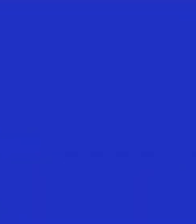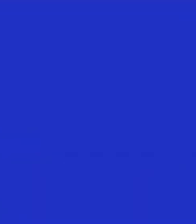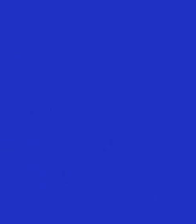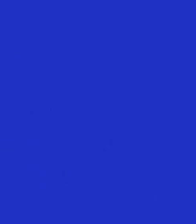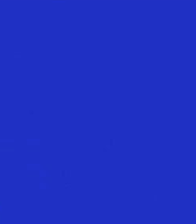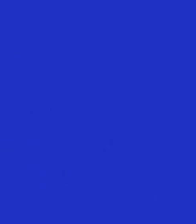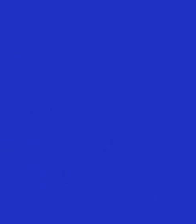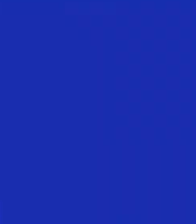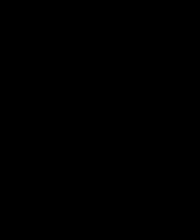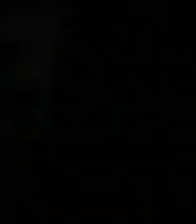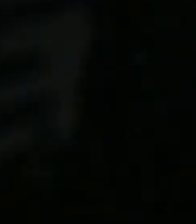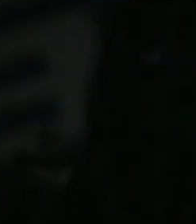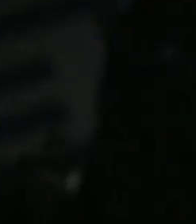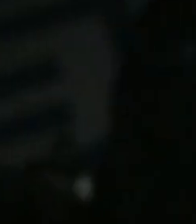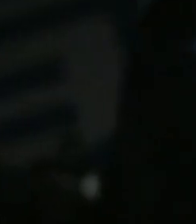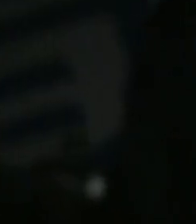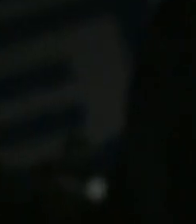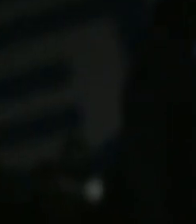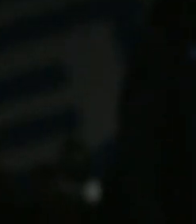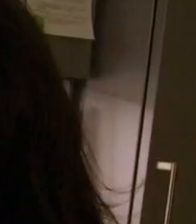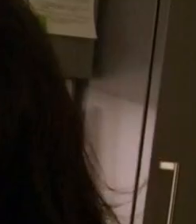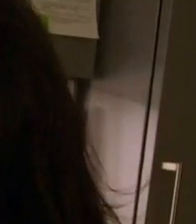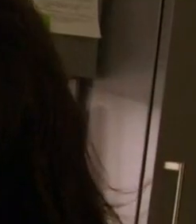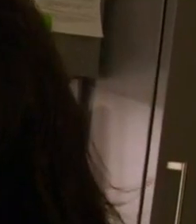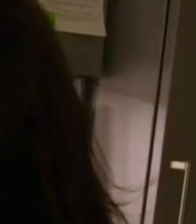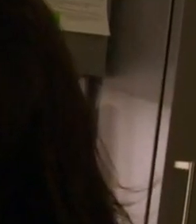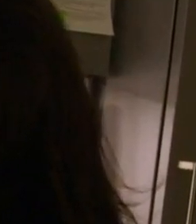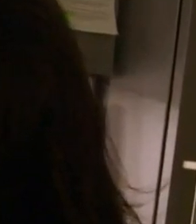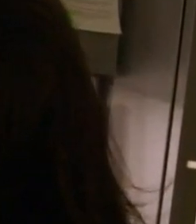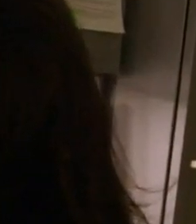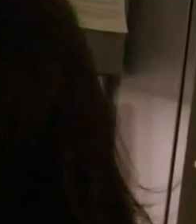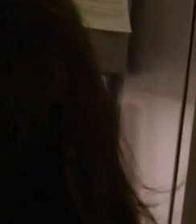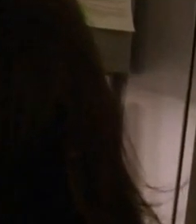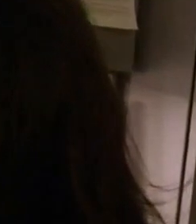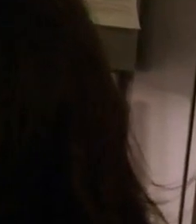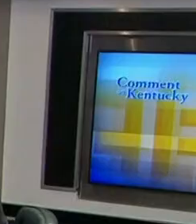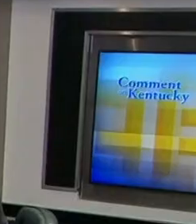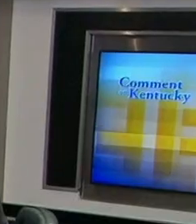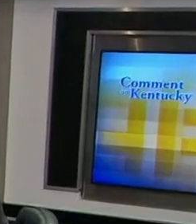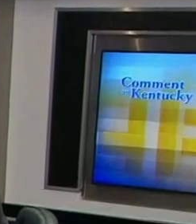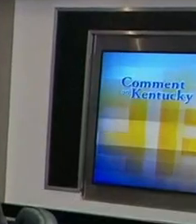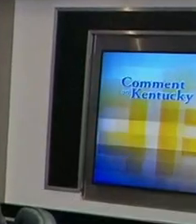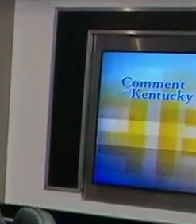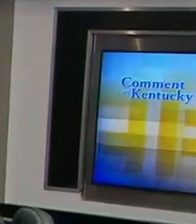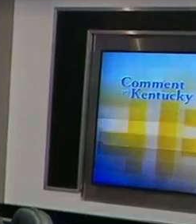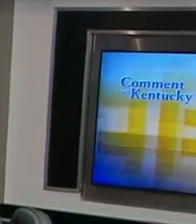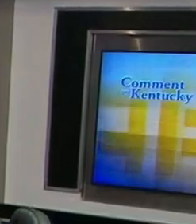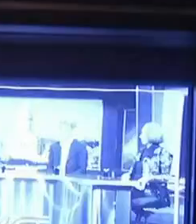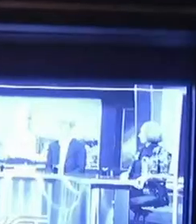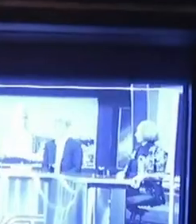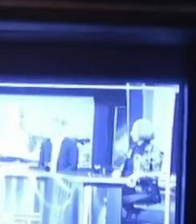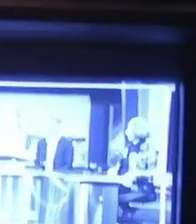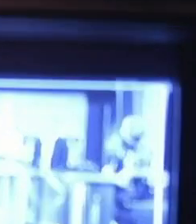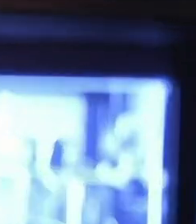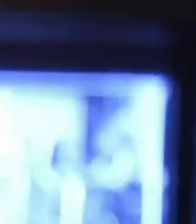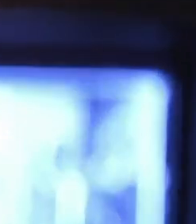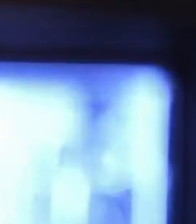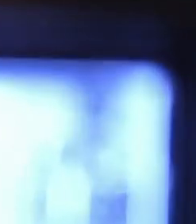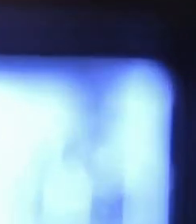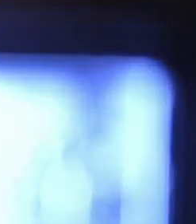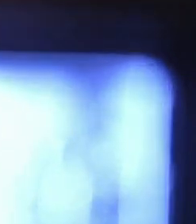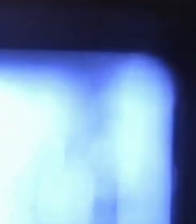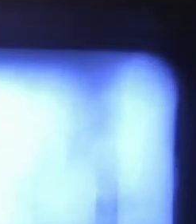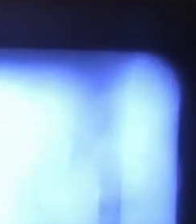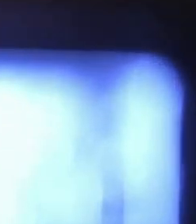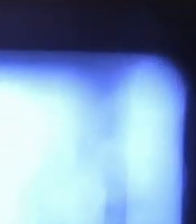on PBS. You know, I think if we look at the whole bevy of programs that fall underneath the public affairs umbrella,